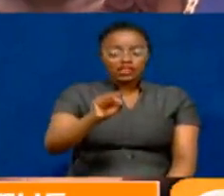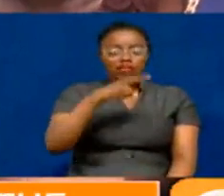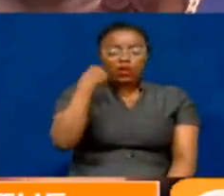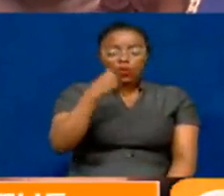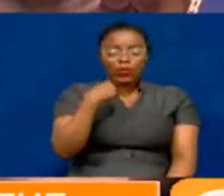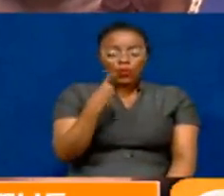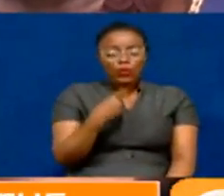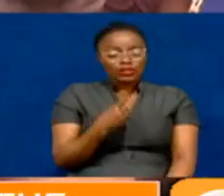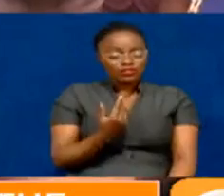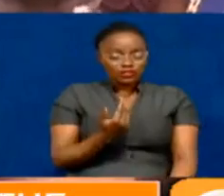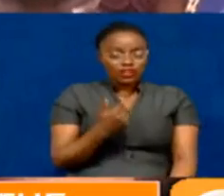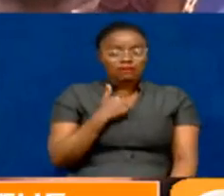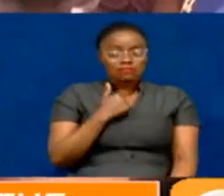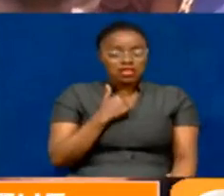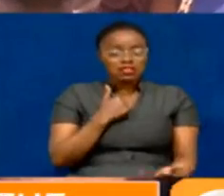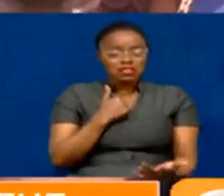whom I want